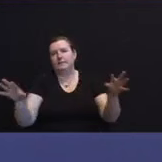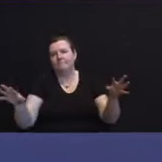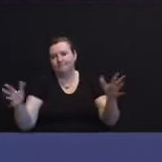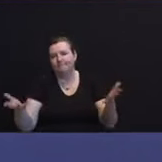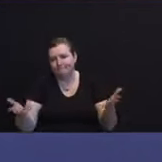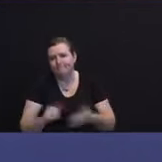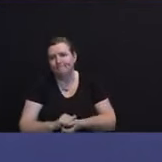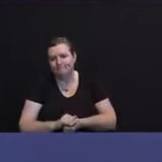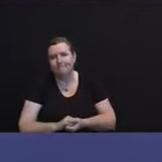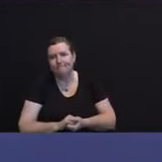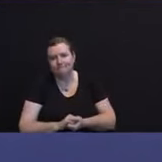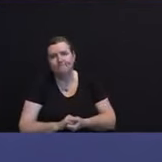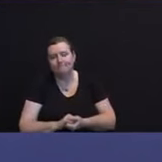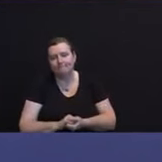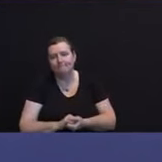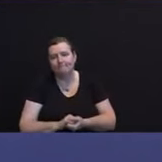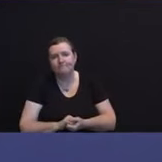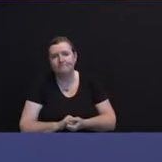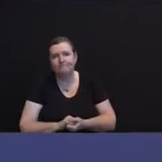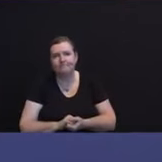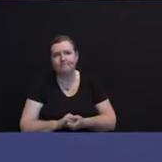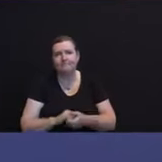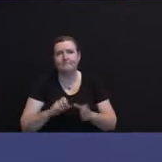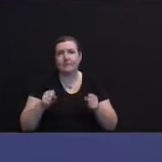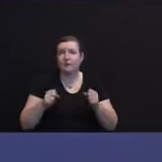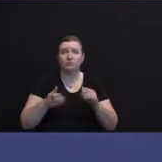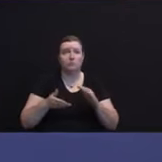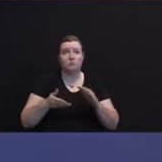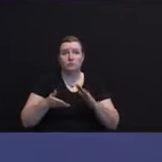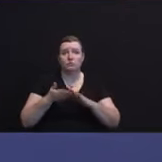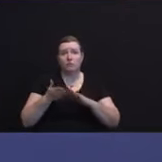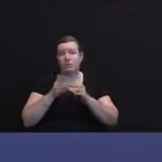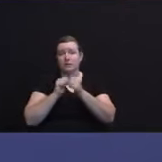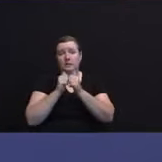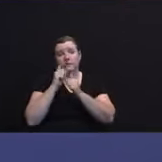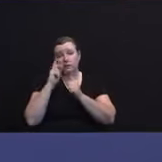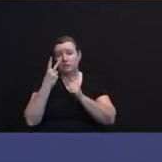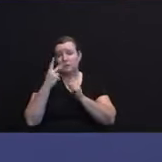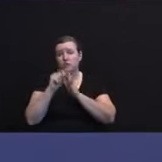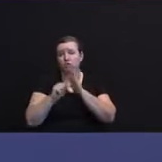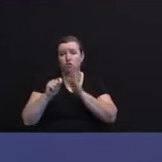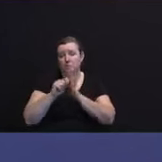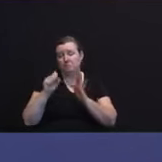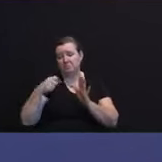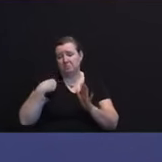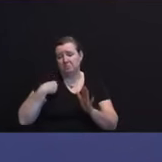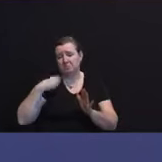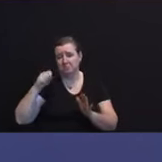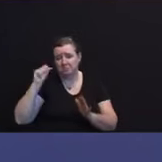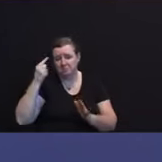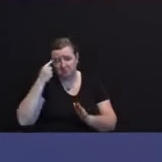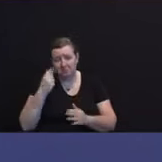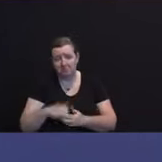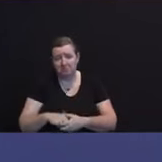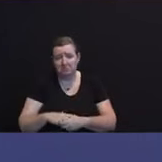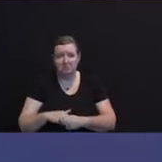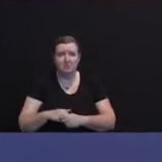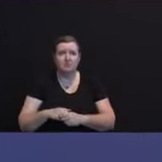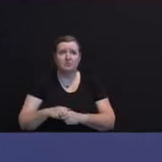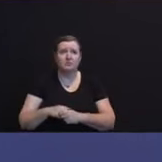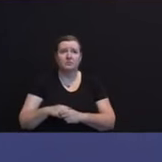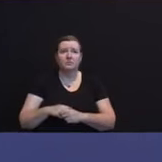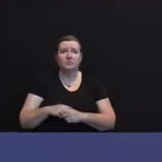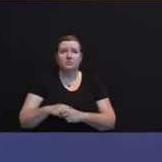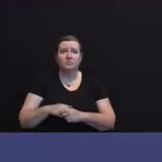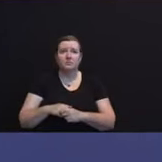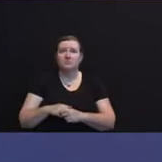But unequivocally, I'm running for a second term. Nikita, good afternoon. Hi, Governor. So elections